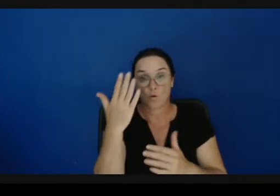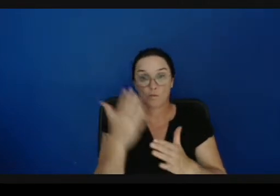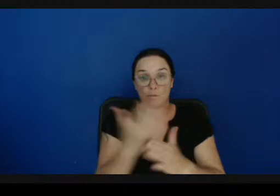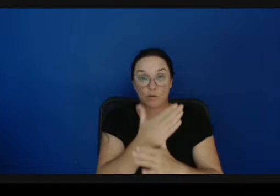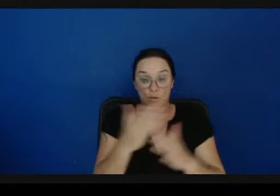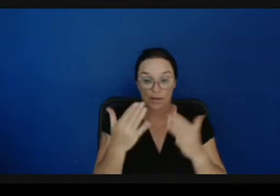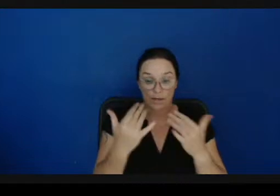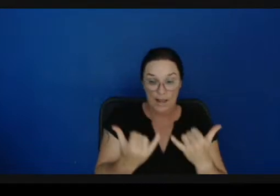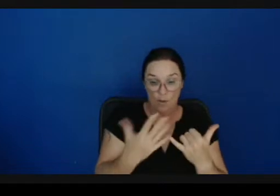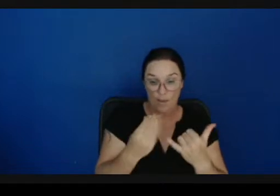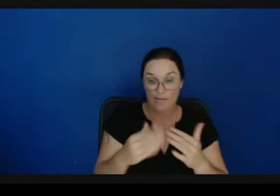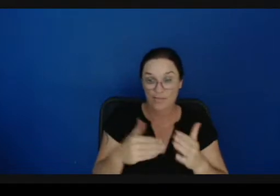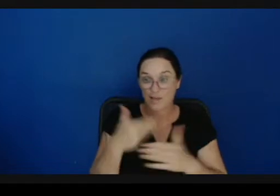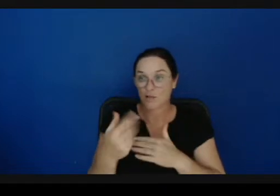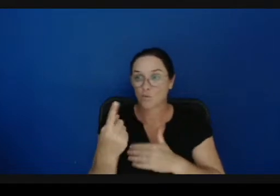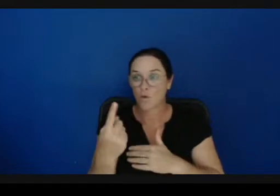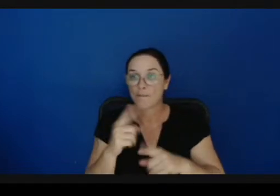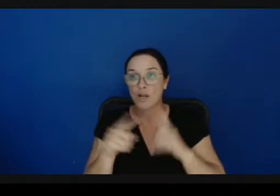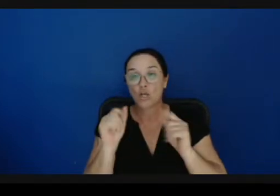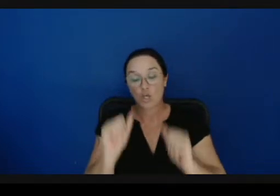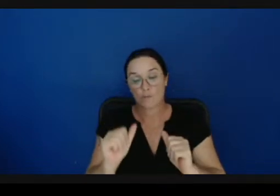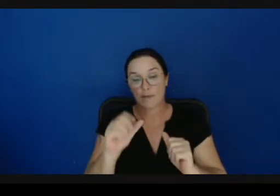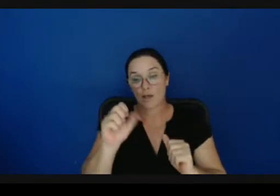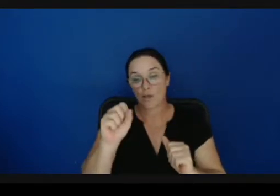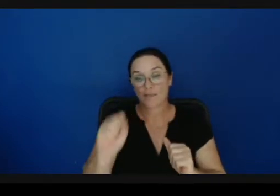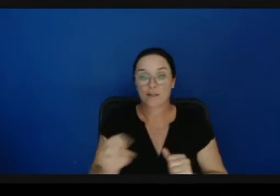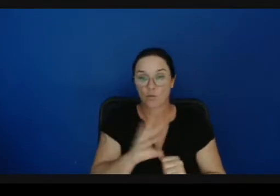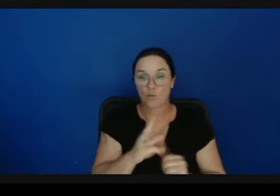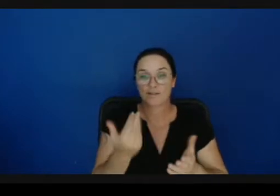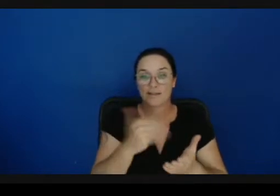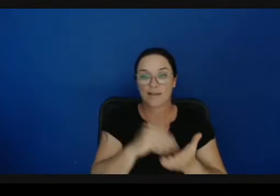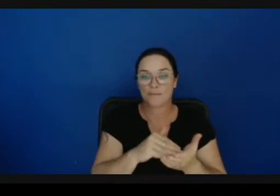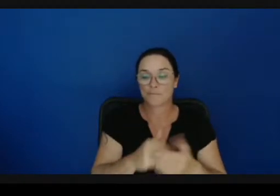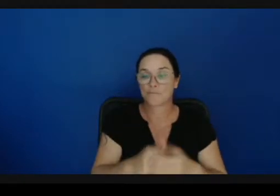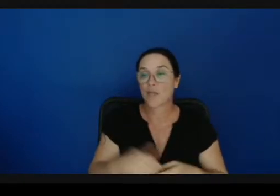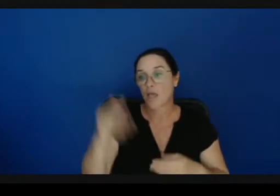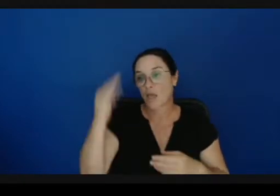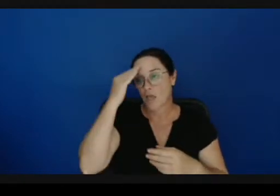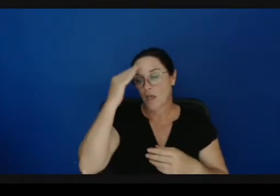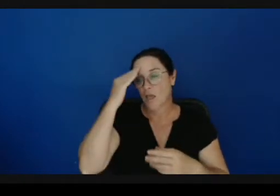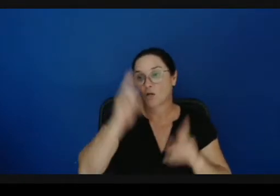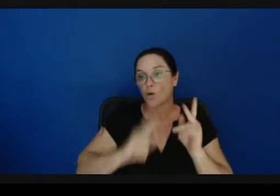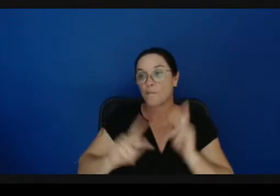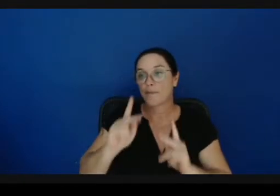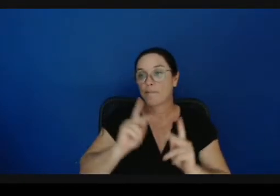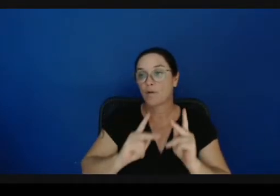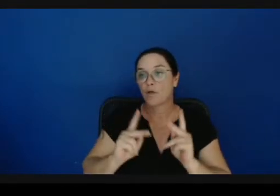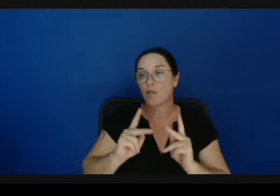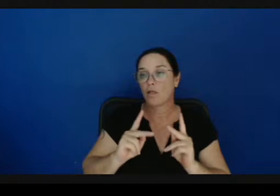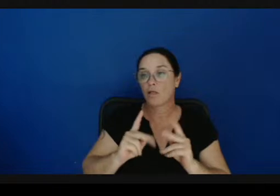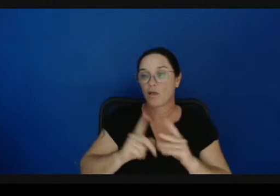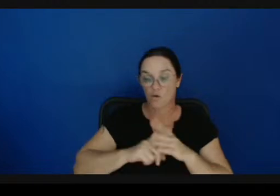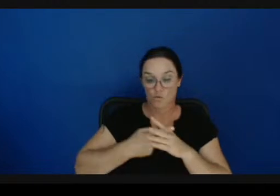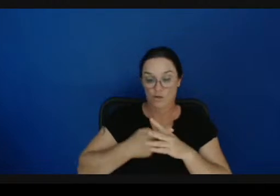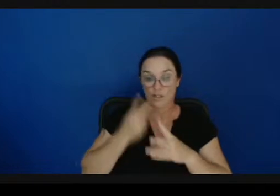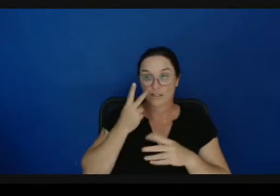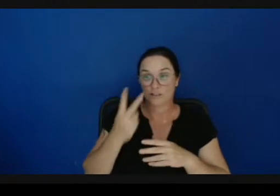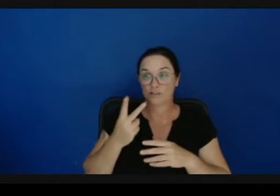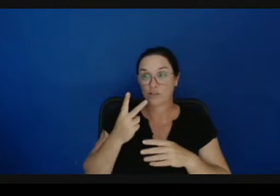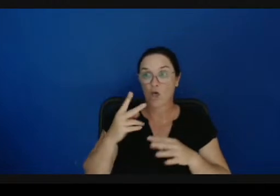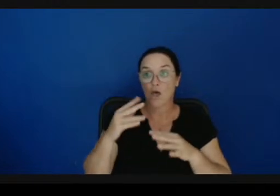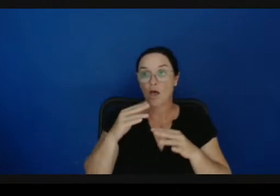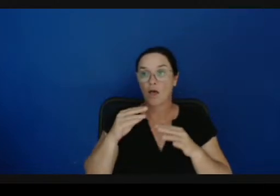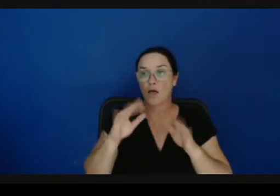but could very well be on the southwest rift zone again. And I know people, originally saw those lava flows